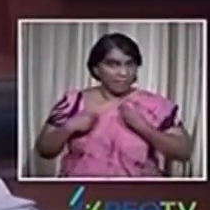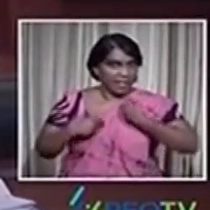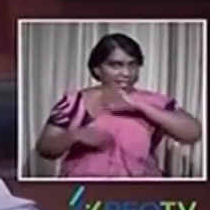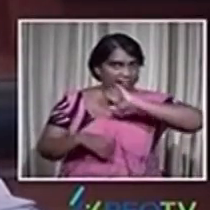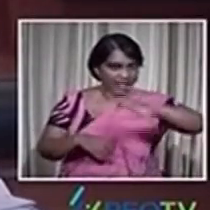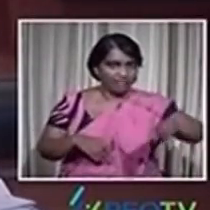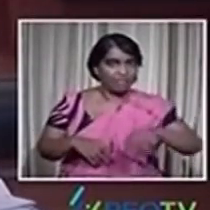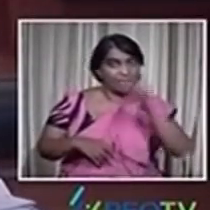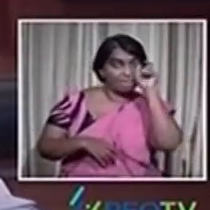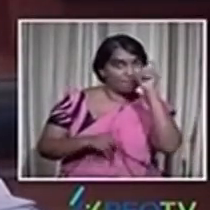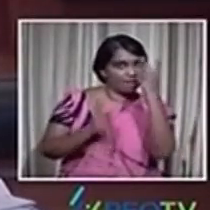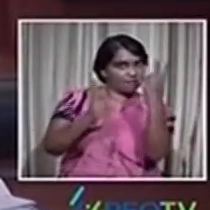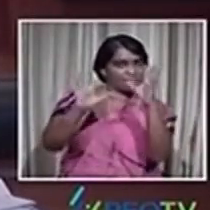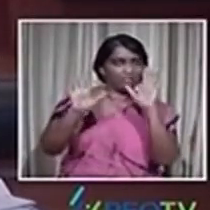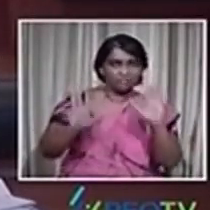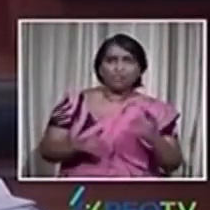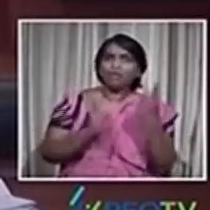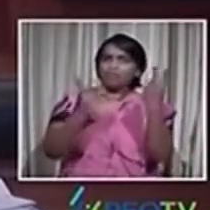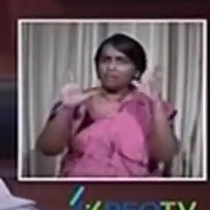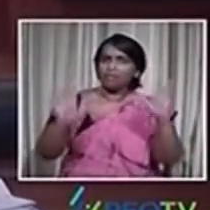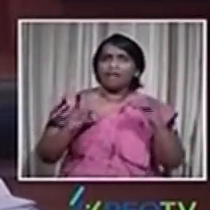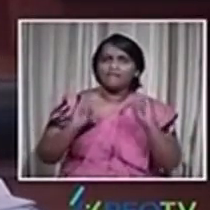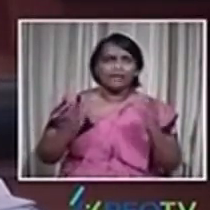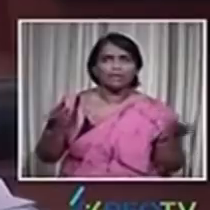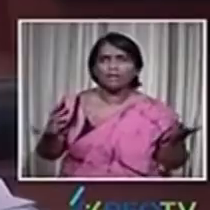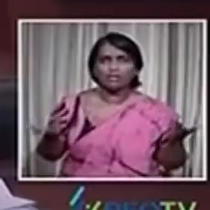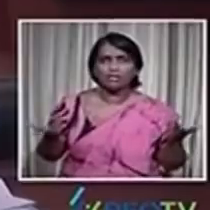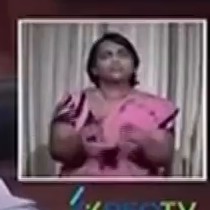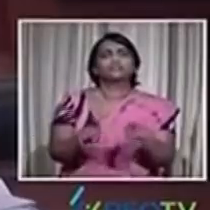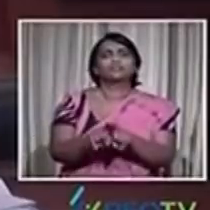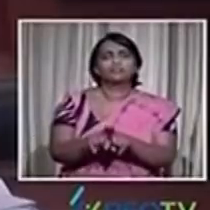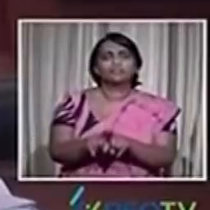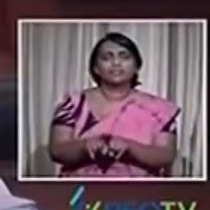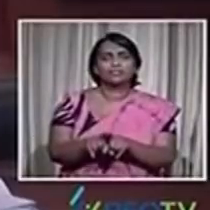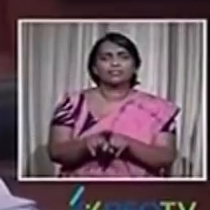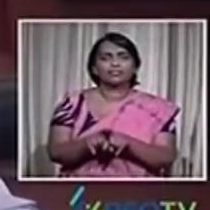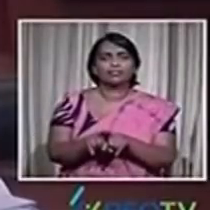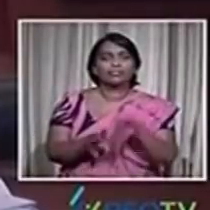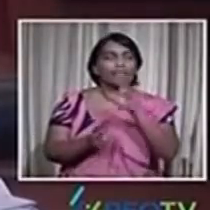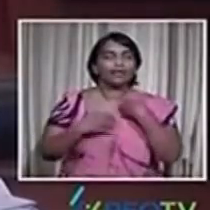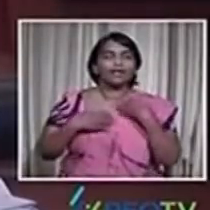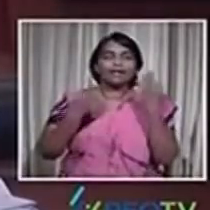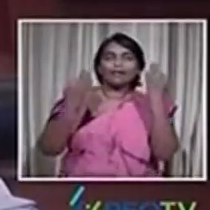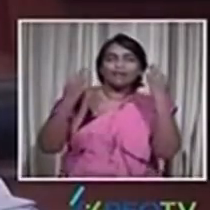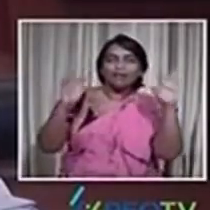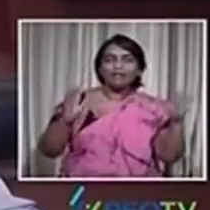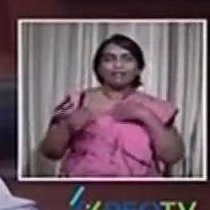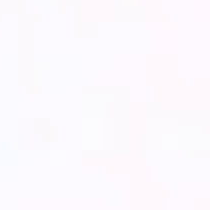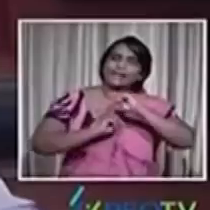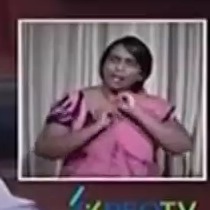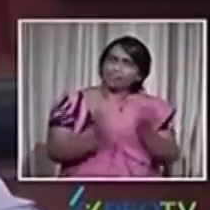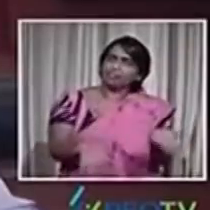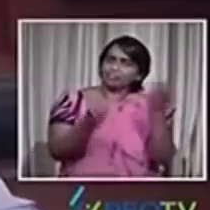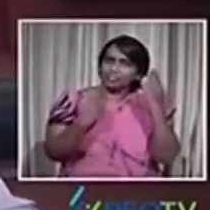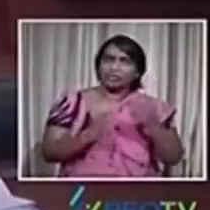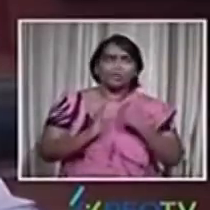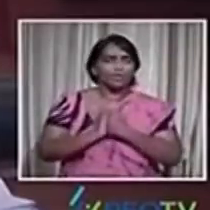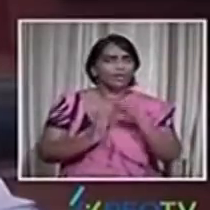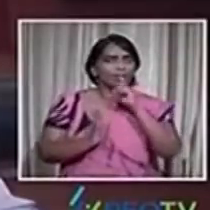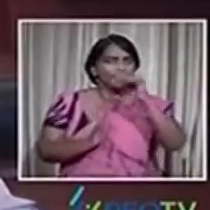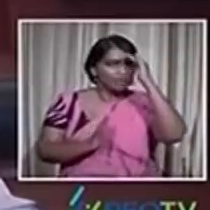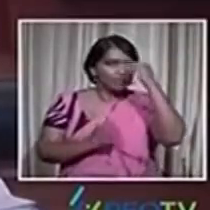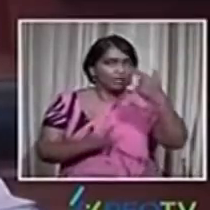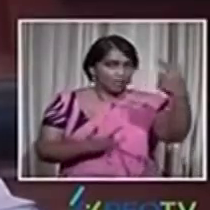If they attempt to repeat their theatrics, that will result in failure. This would not have happened if the president stepped down from their mansion and worked